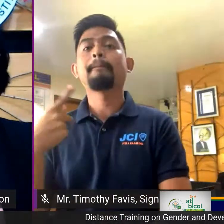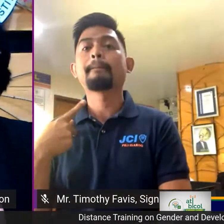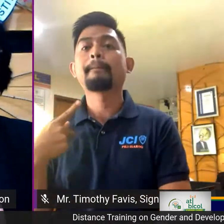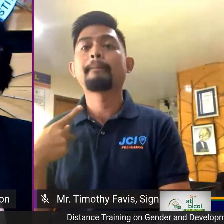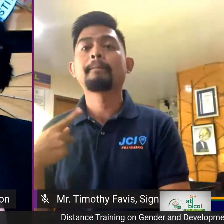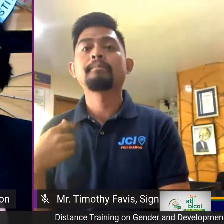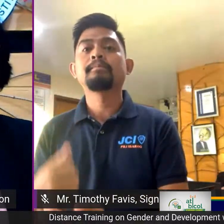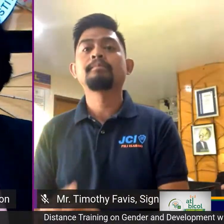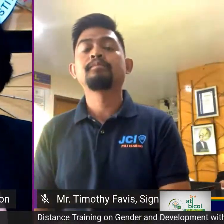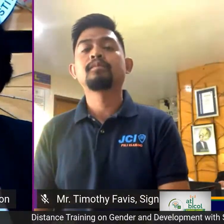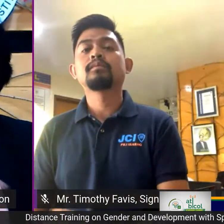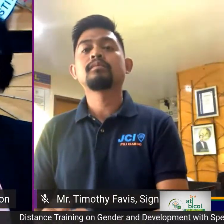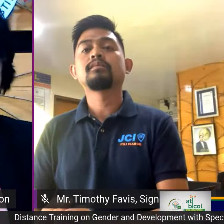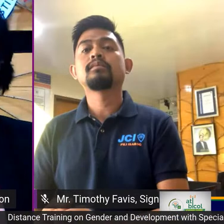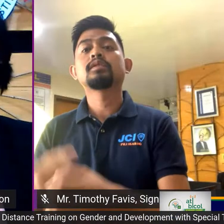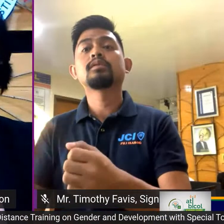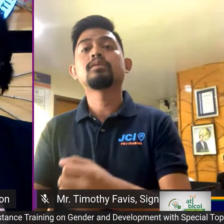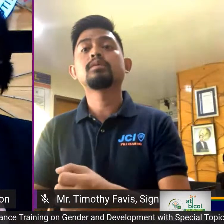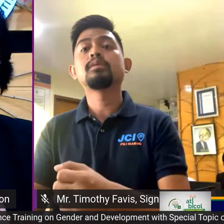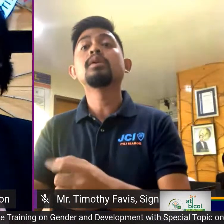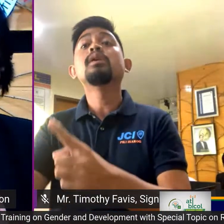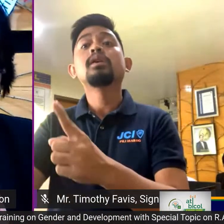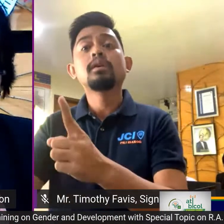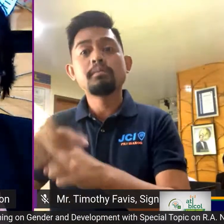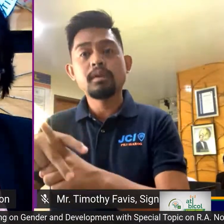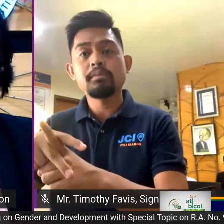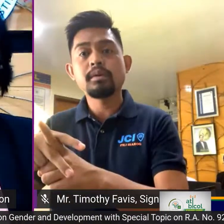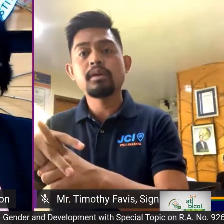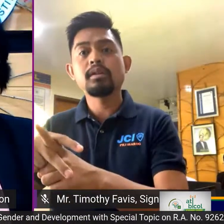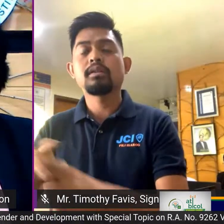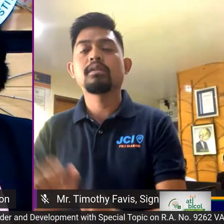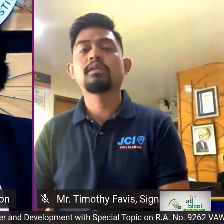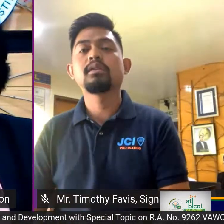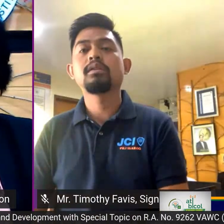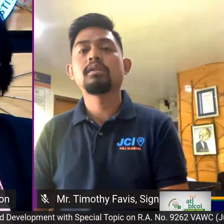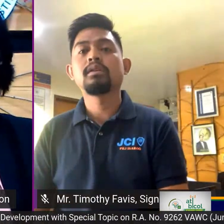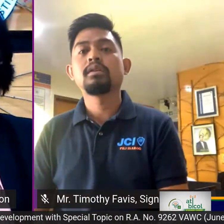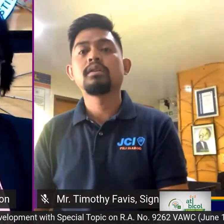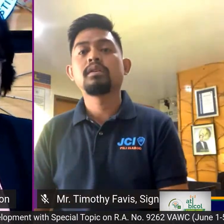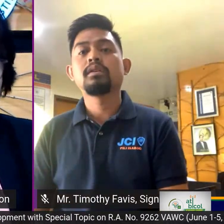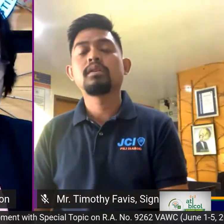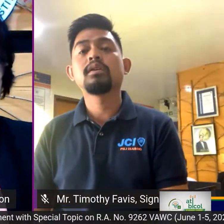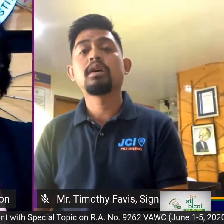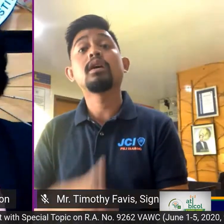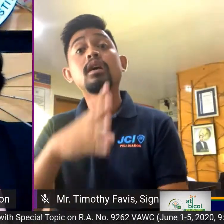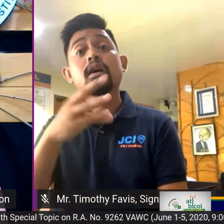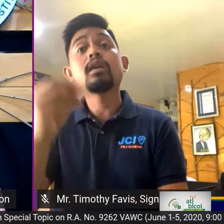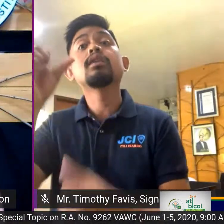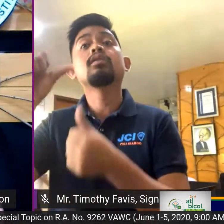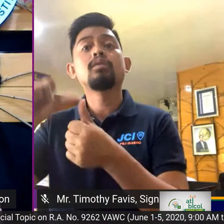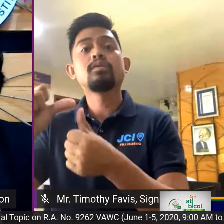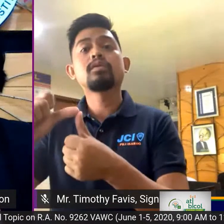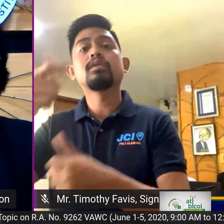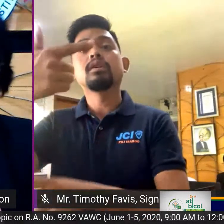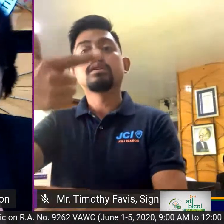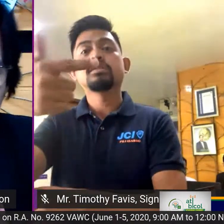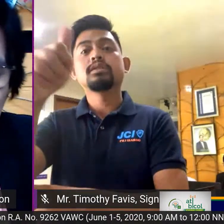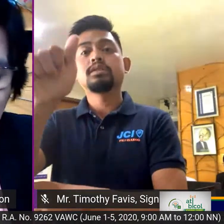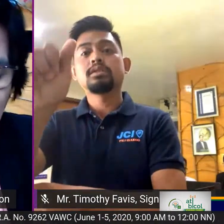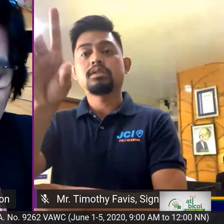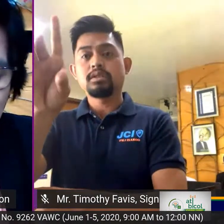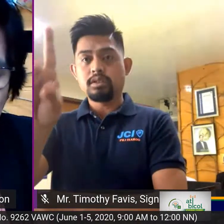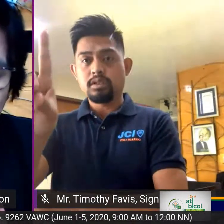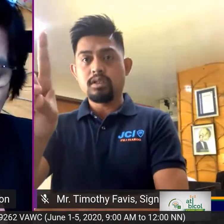or to implement the Magna Carta of Women. And GAD or gender in